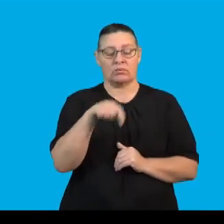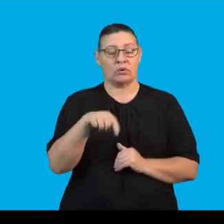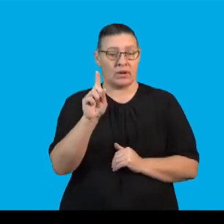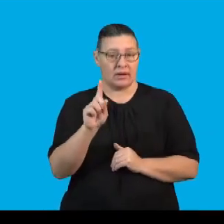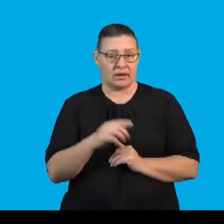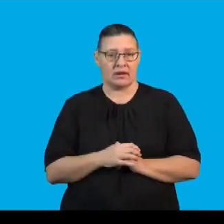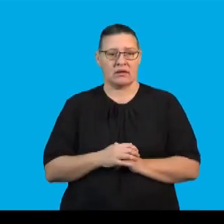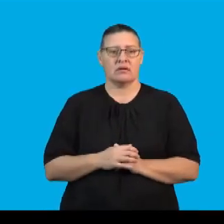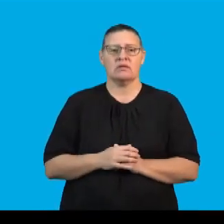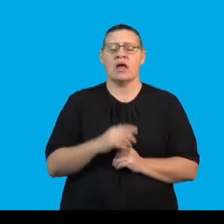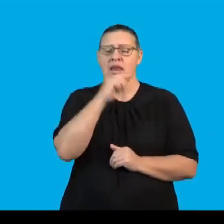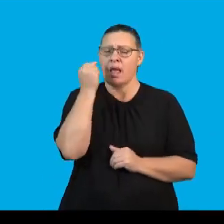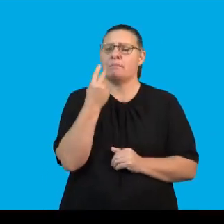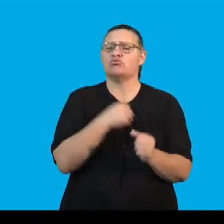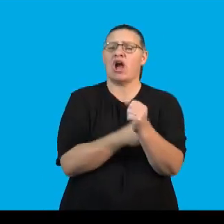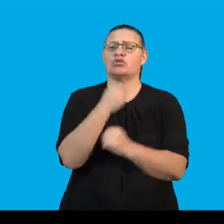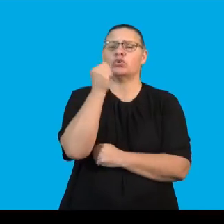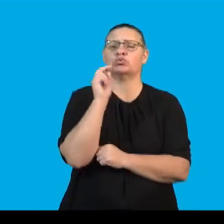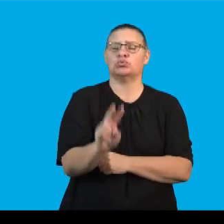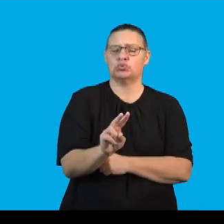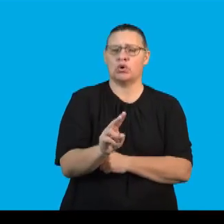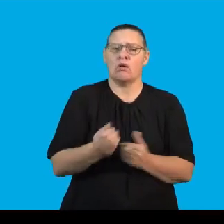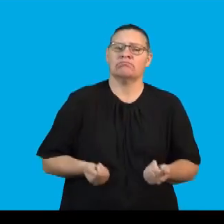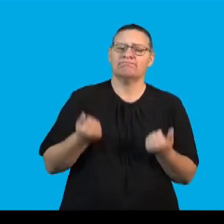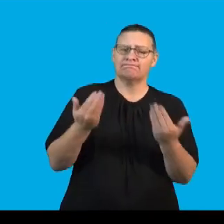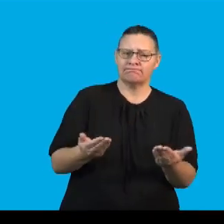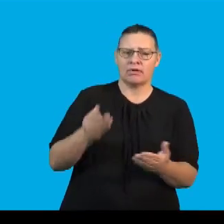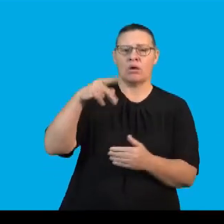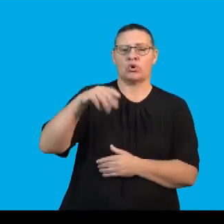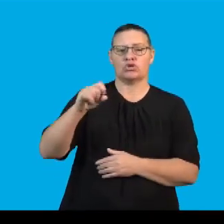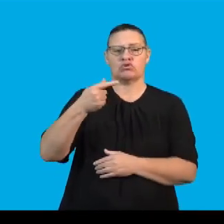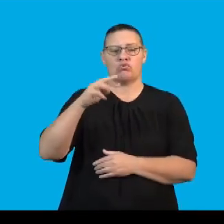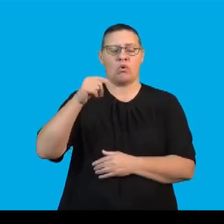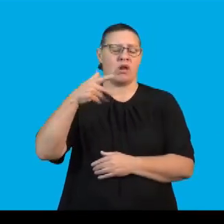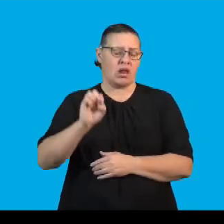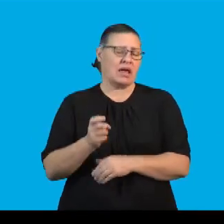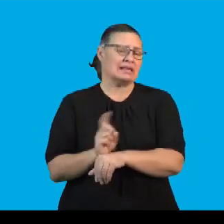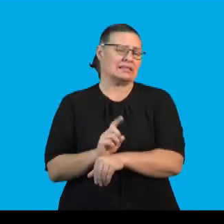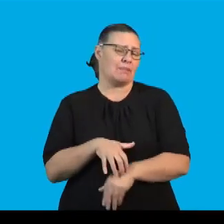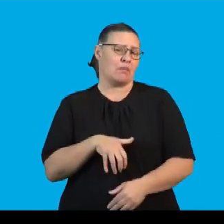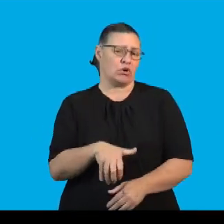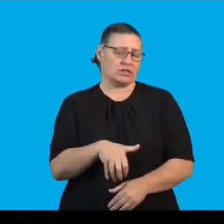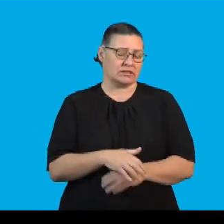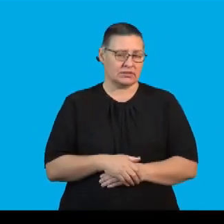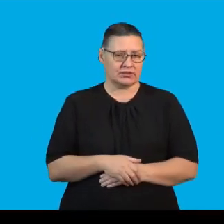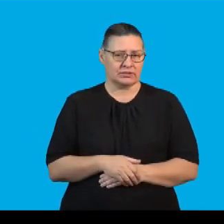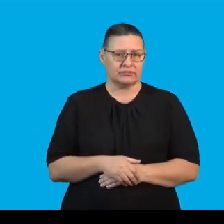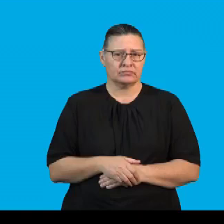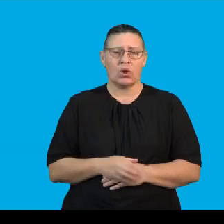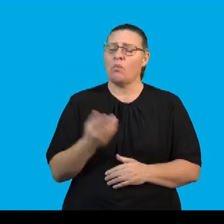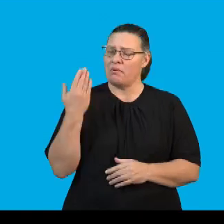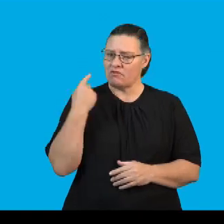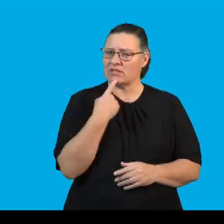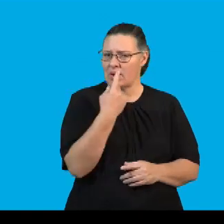2.1.1. Name 2 structures responsible for producing progesterone during pregnancy. Yes, we